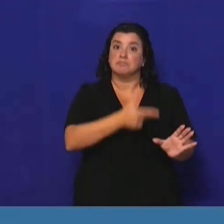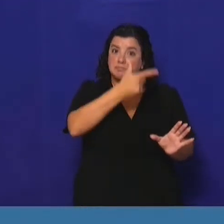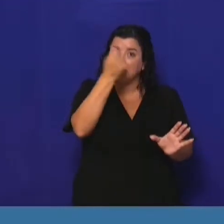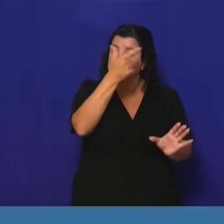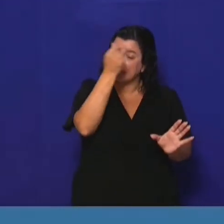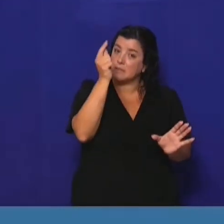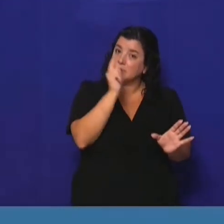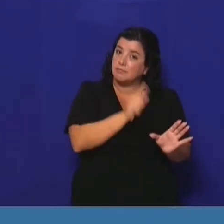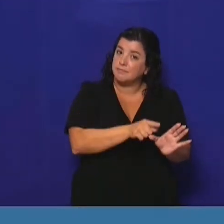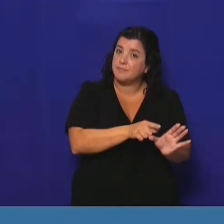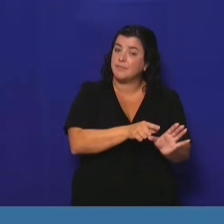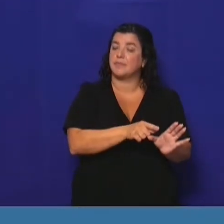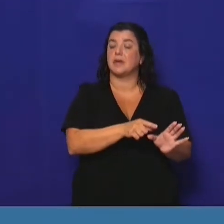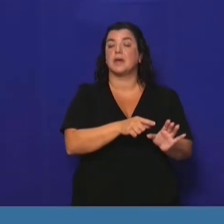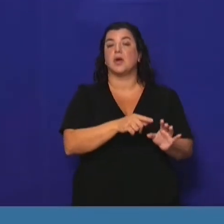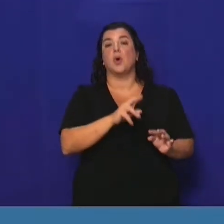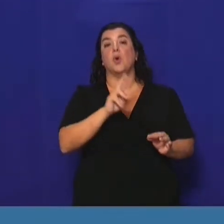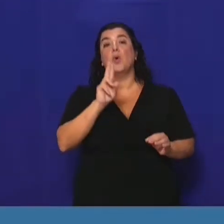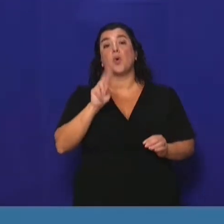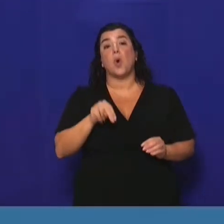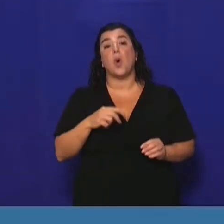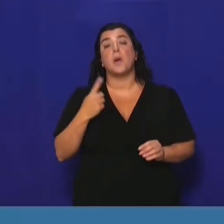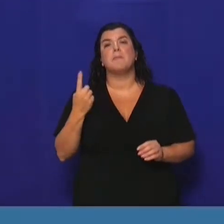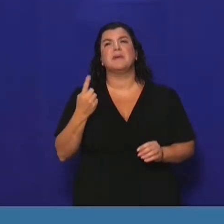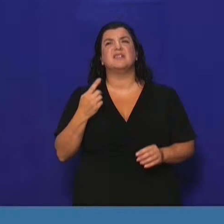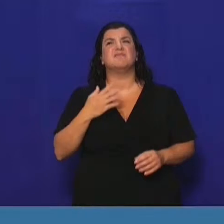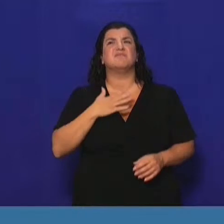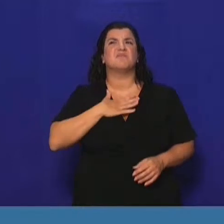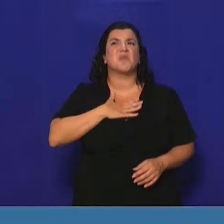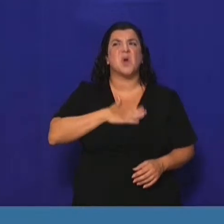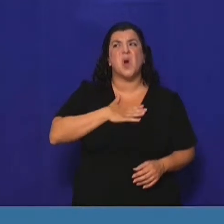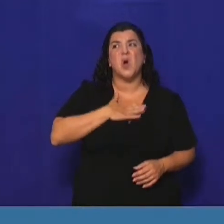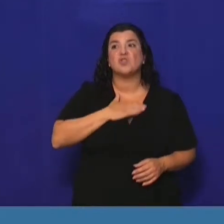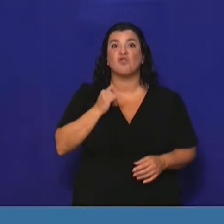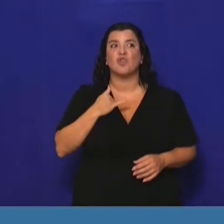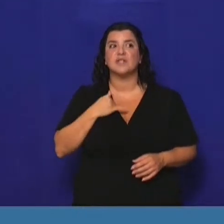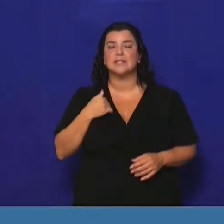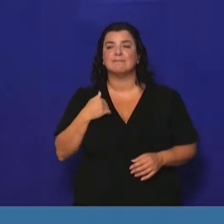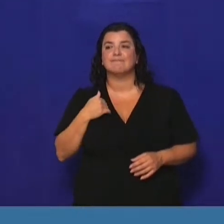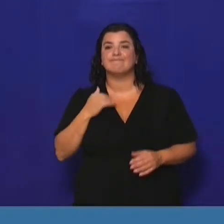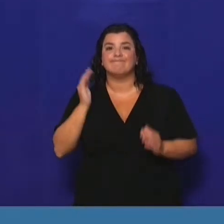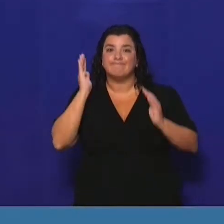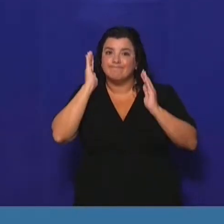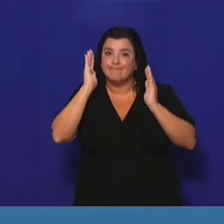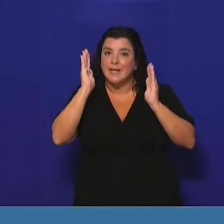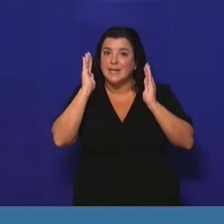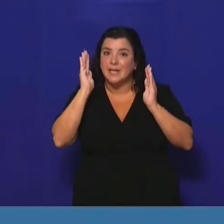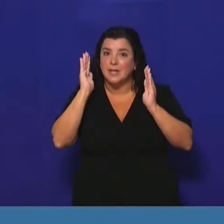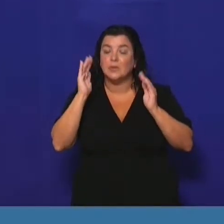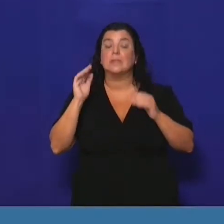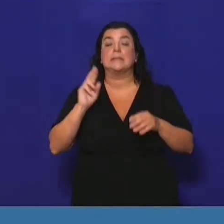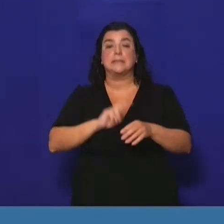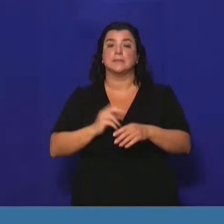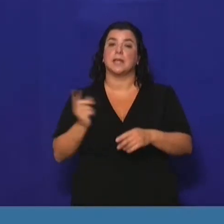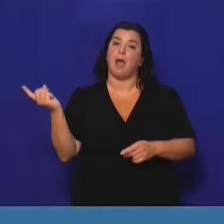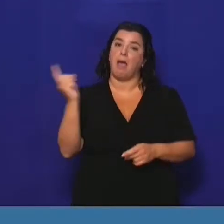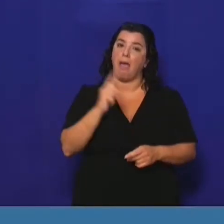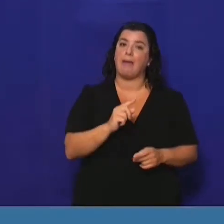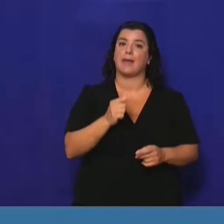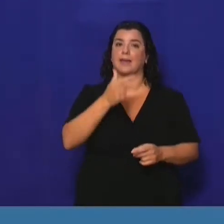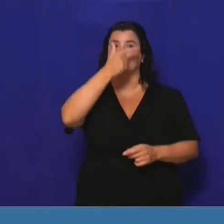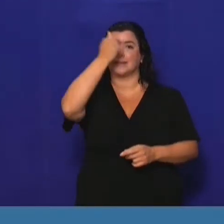u anka dawk in-nies li għal xi raġuni jħossuhom li kienu qegħdin friskju għal xi raġuni jistgħu jiġu wkoll jagħmlu dan